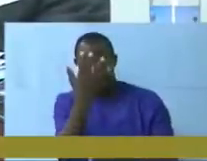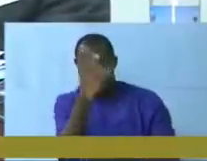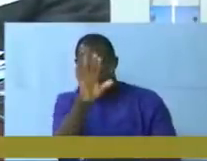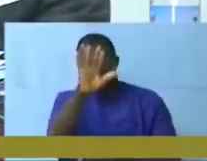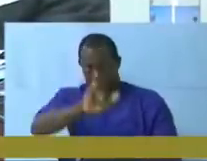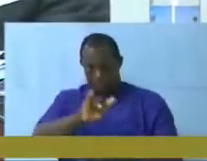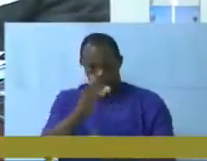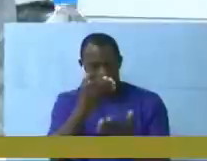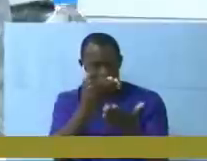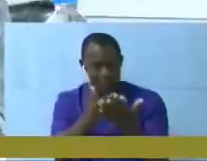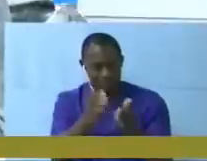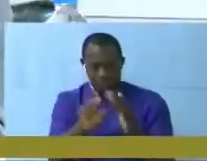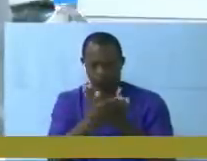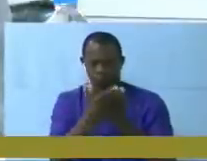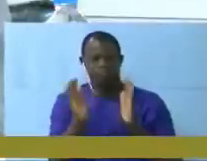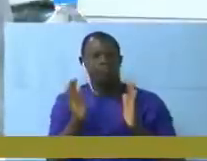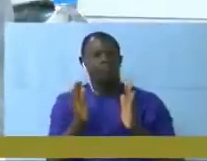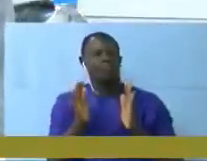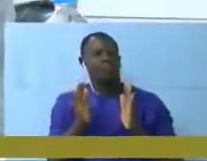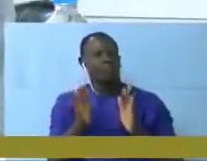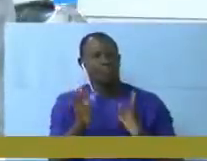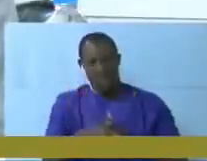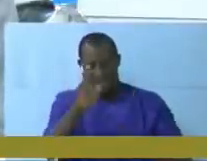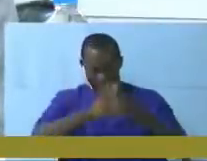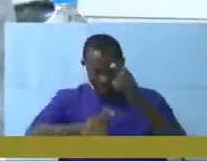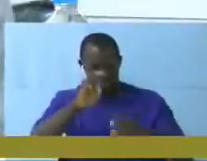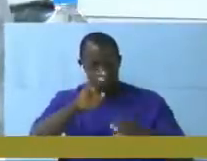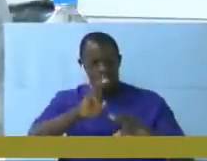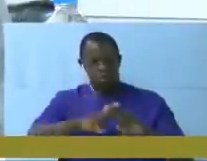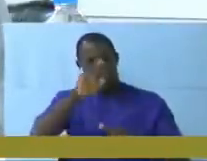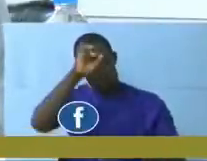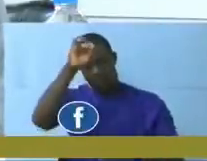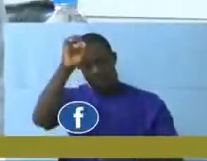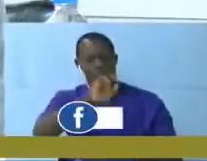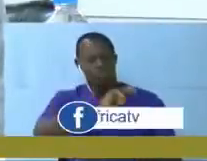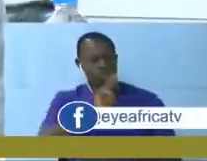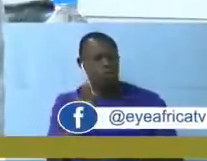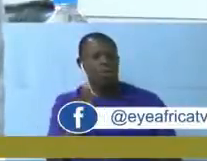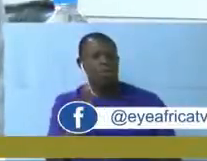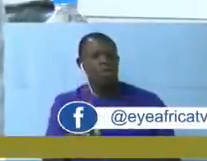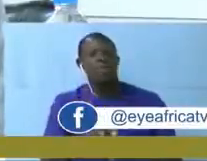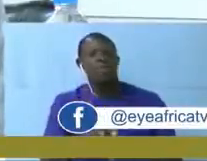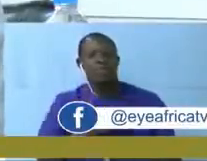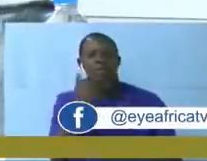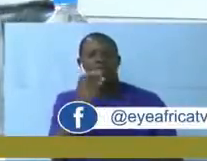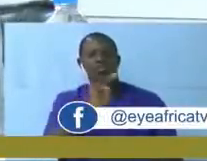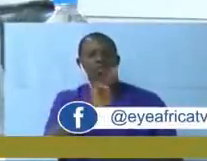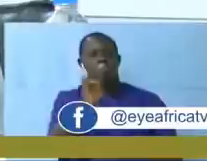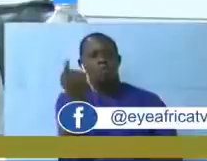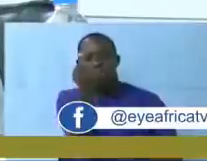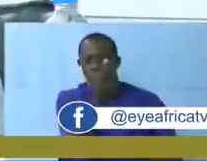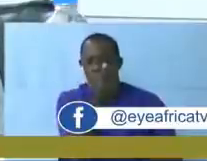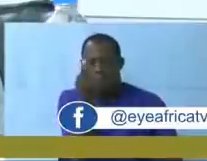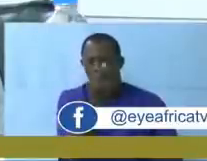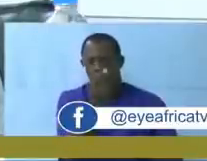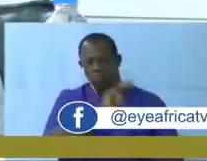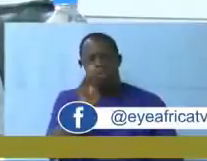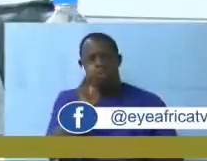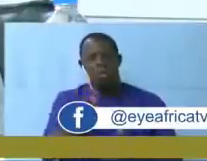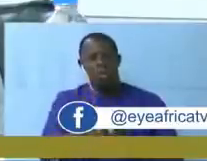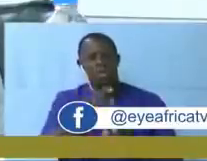fukki at. Exactly. Not only that, the draft went on to make sure that part was